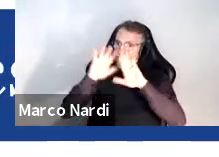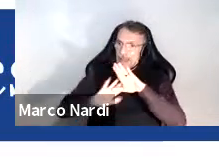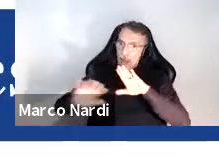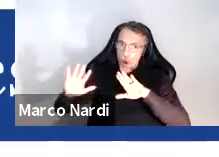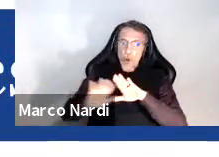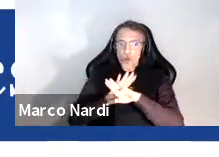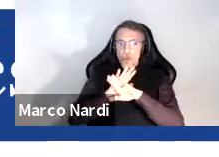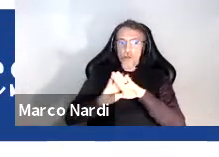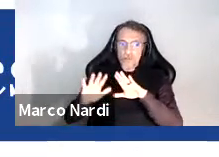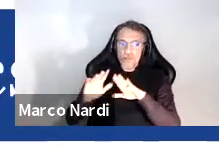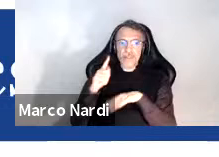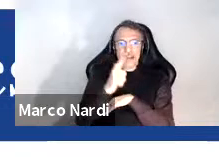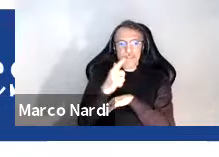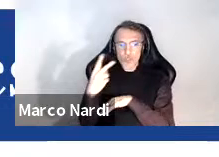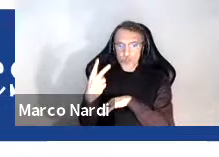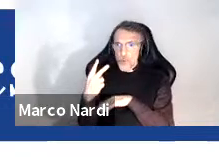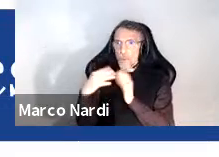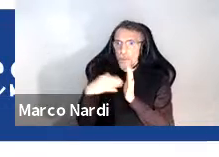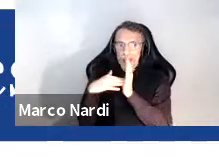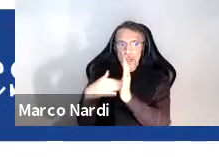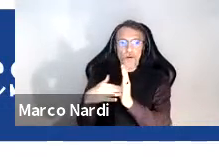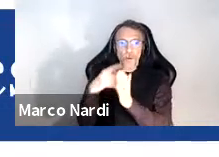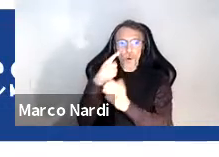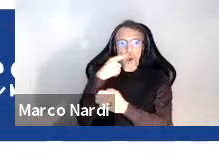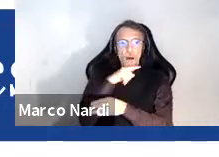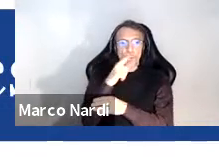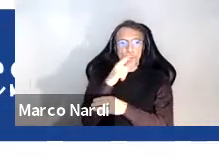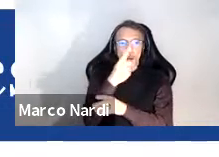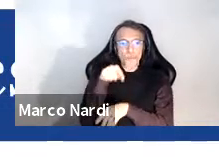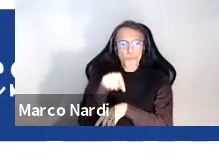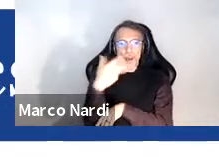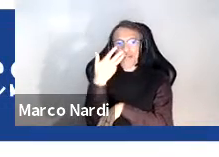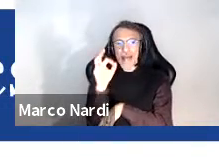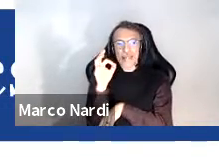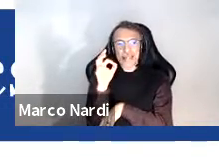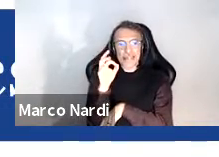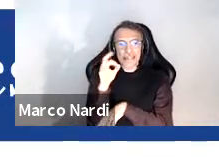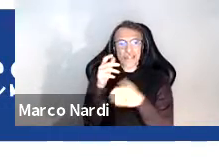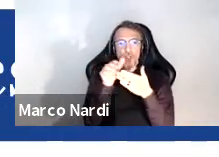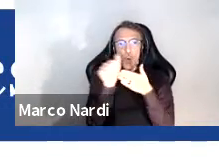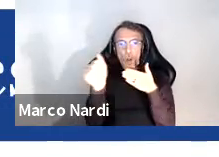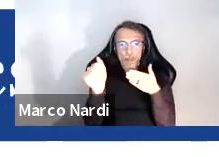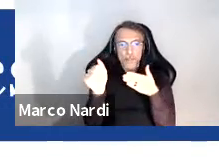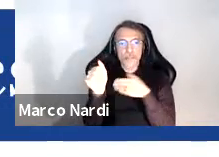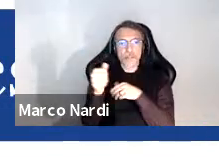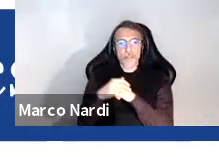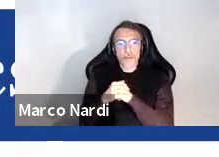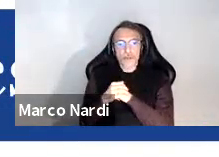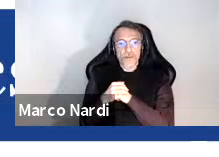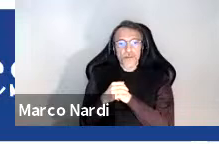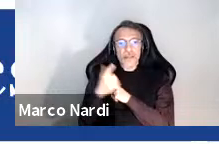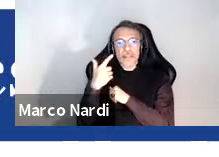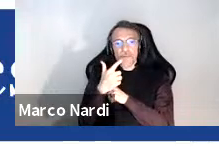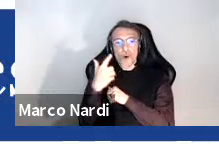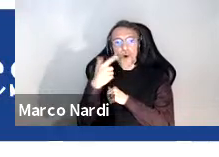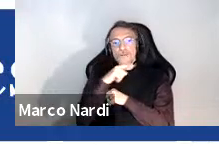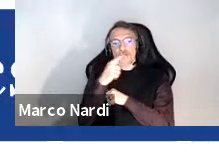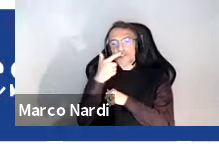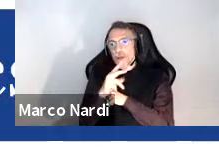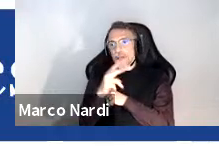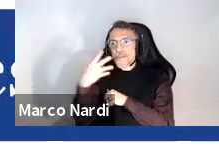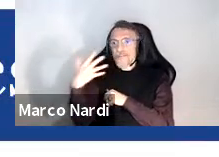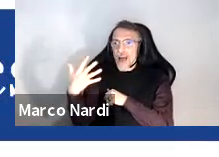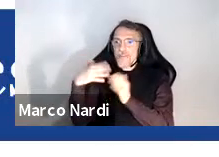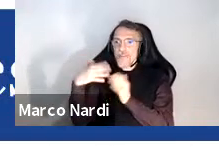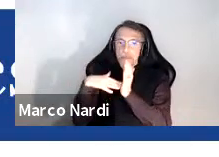72 million for the 1.90, 155 million for the 3.2 threshold. So